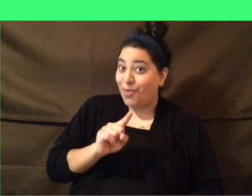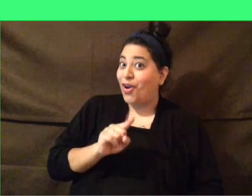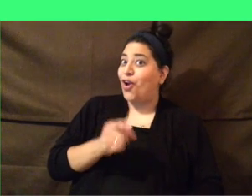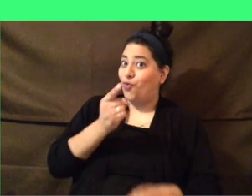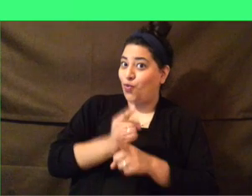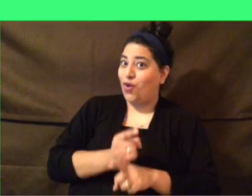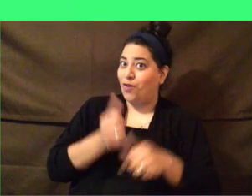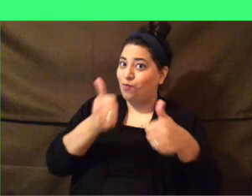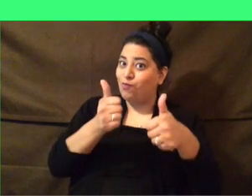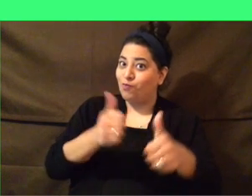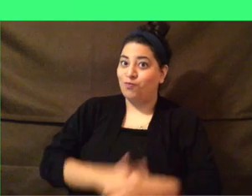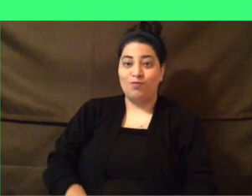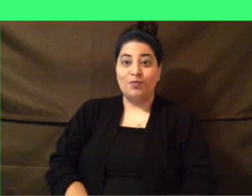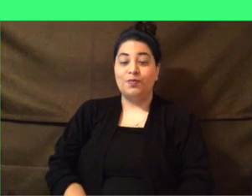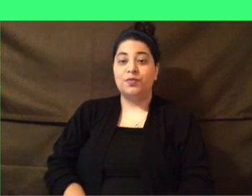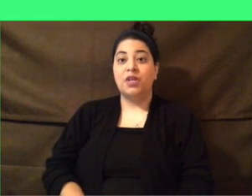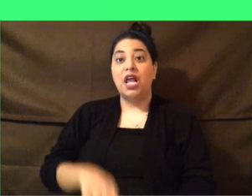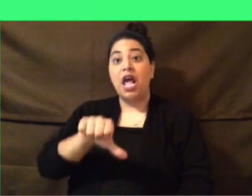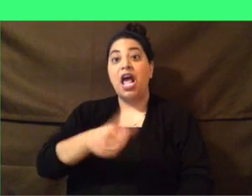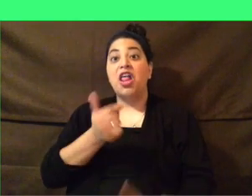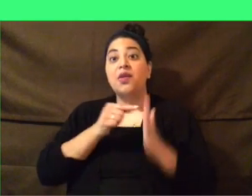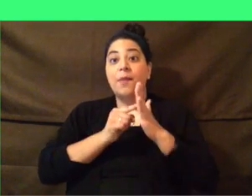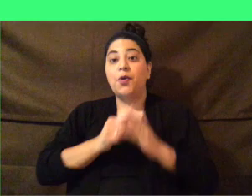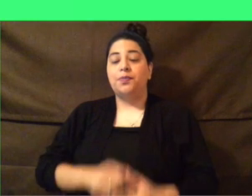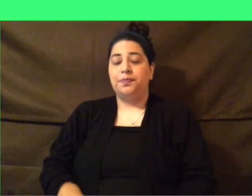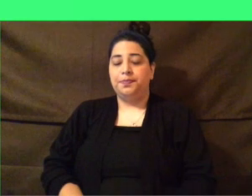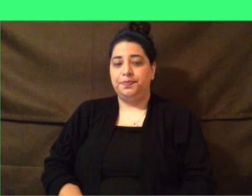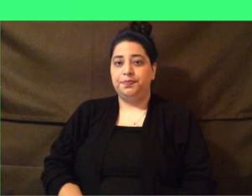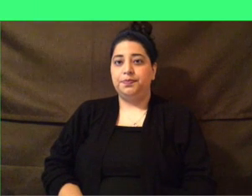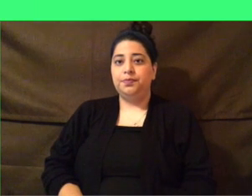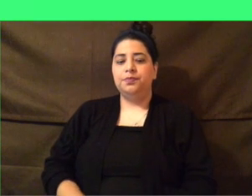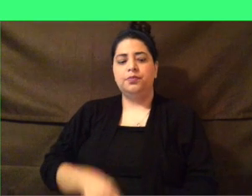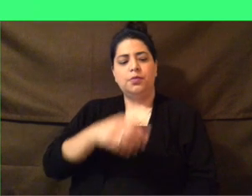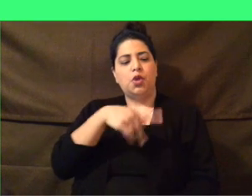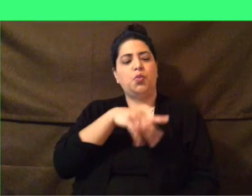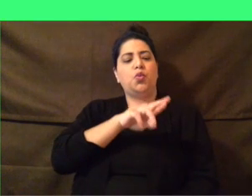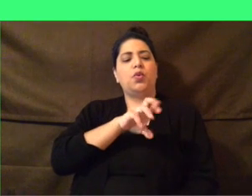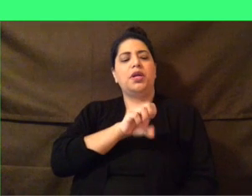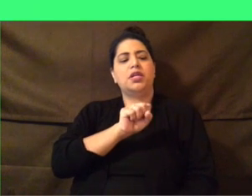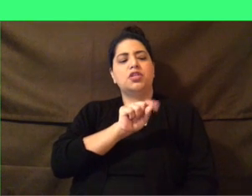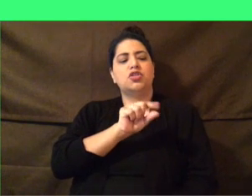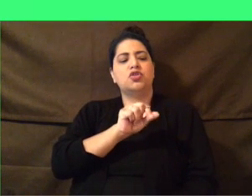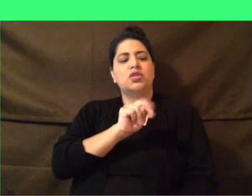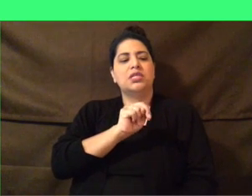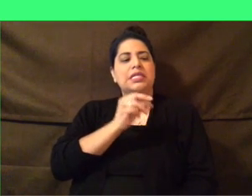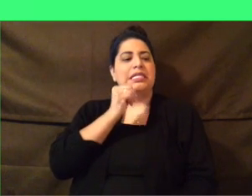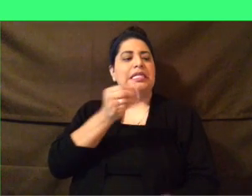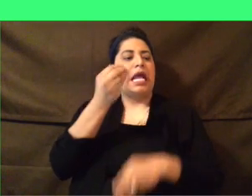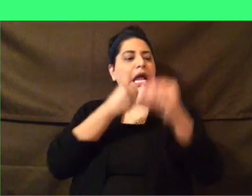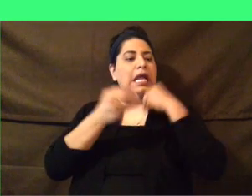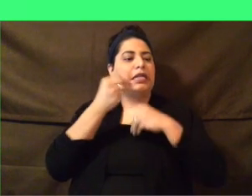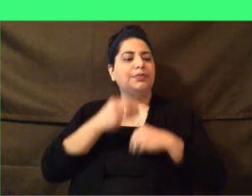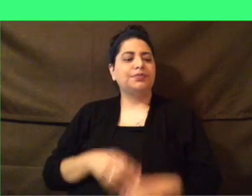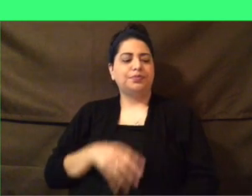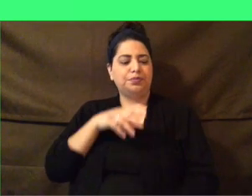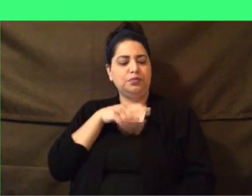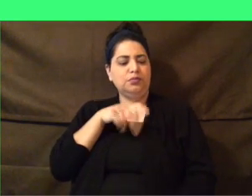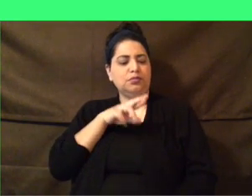my comma. There it is. Good job. Here's another one. Preston didn't